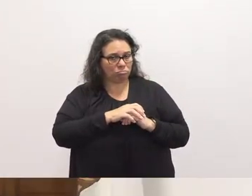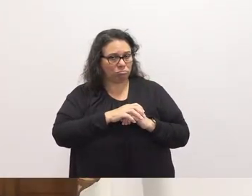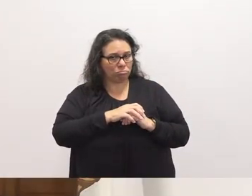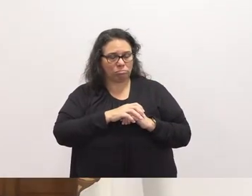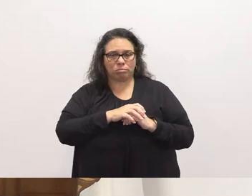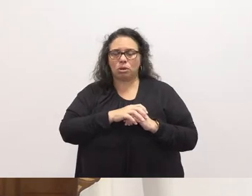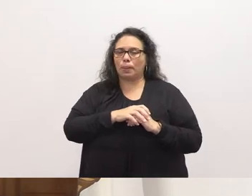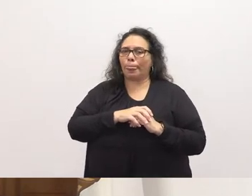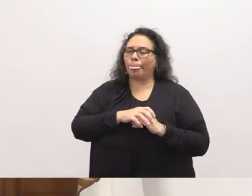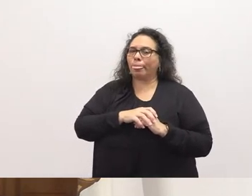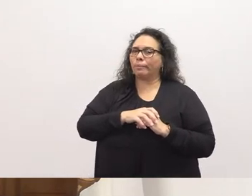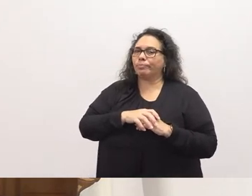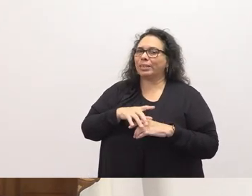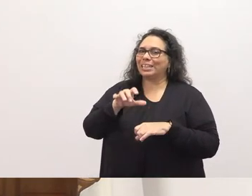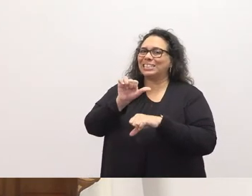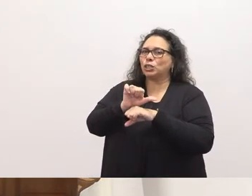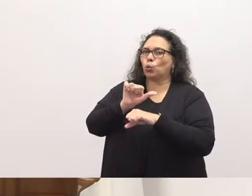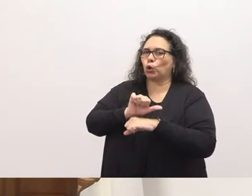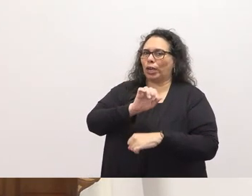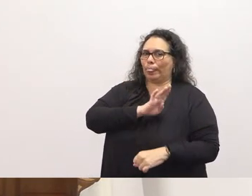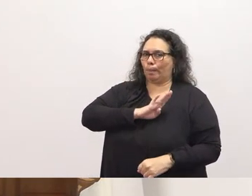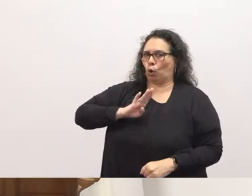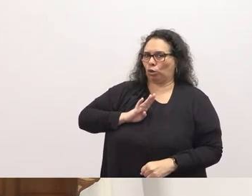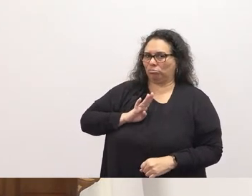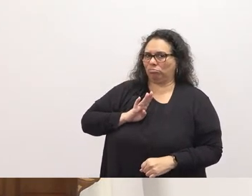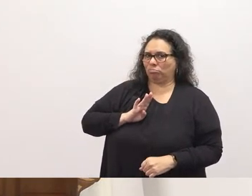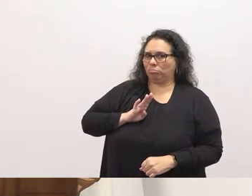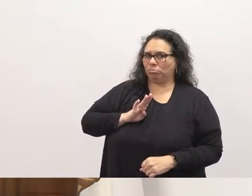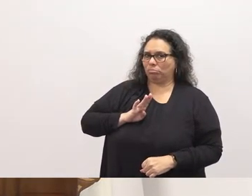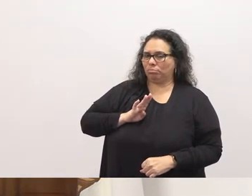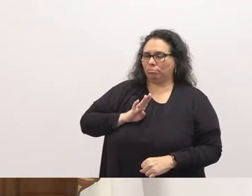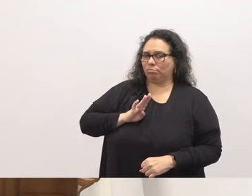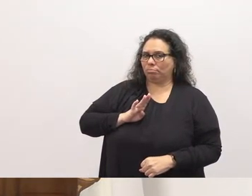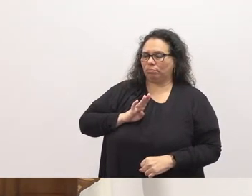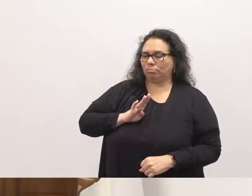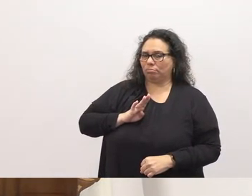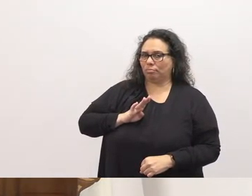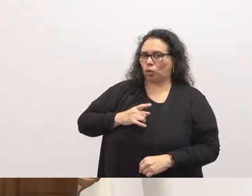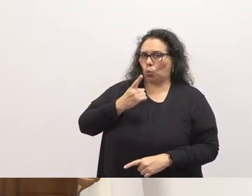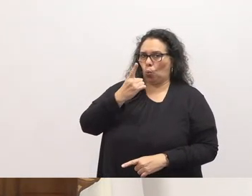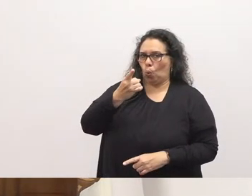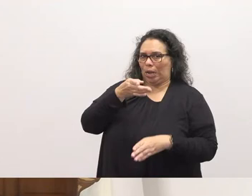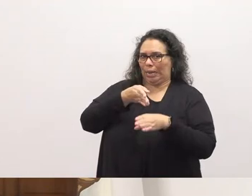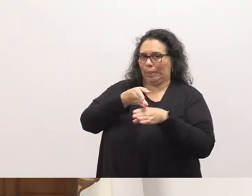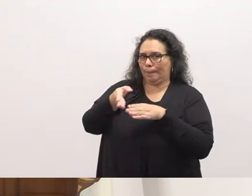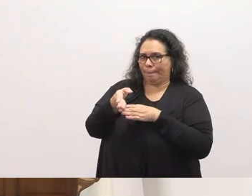Well, I think this is the work of the board. One of the main